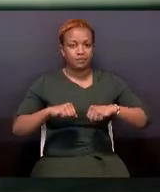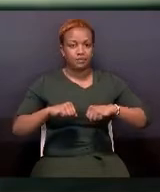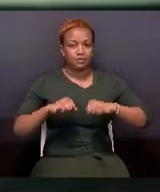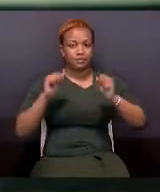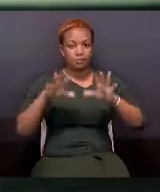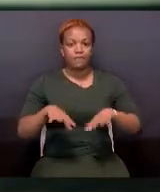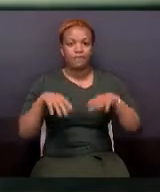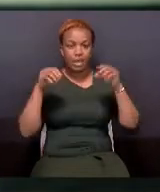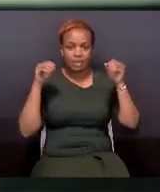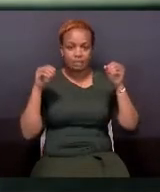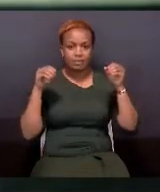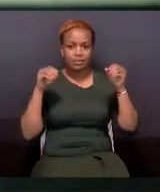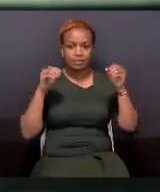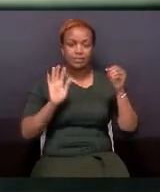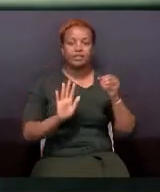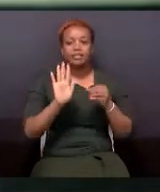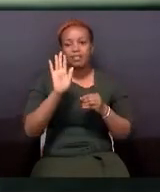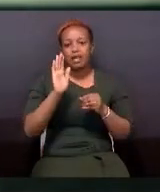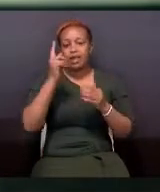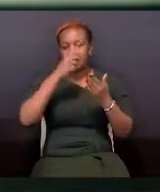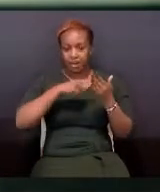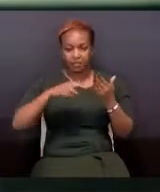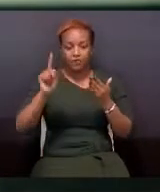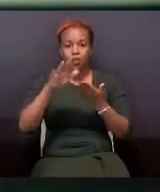find their rightful place.